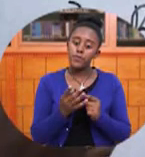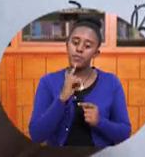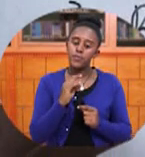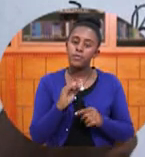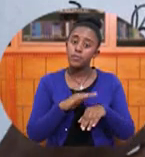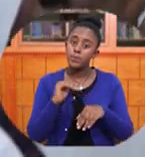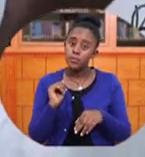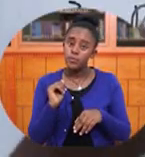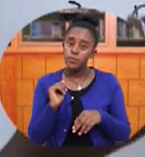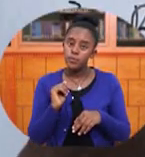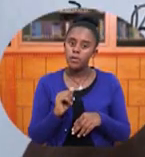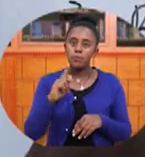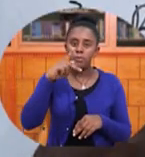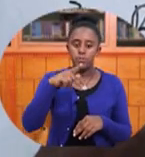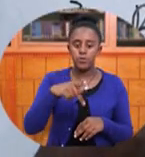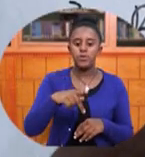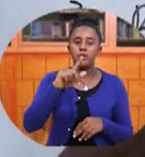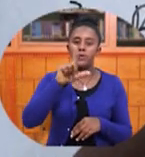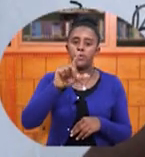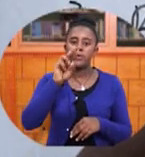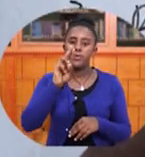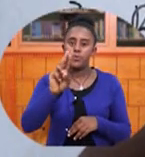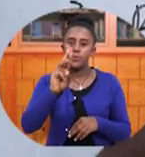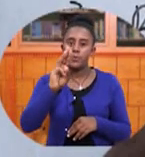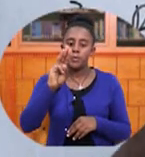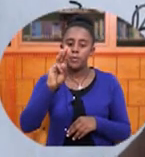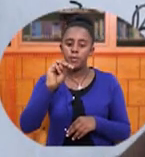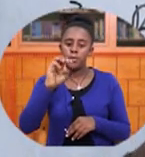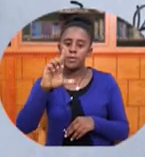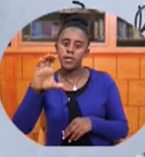The fourth one is called plumule.